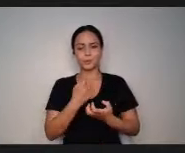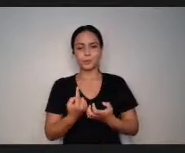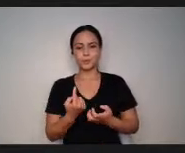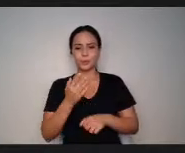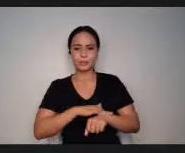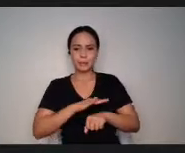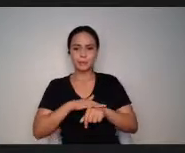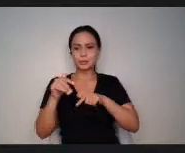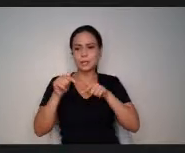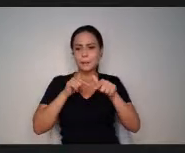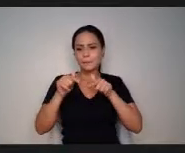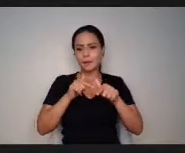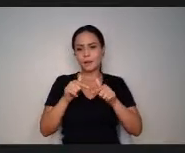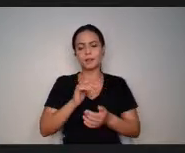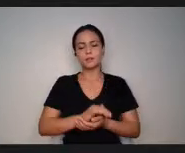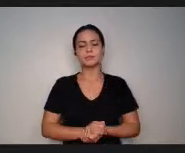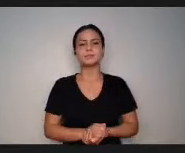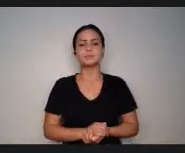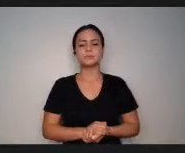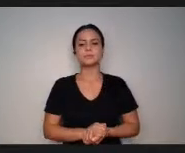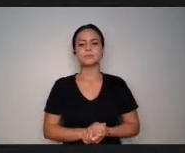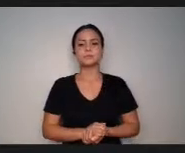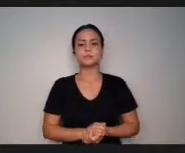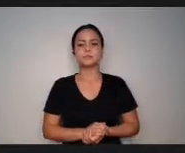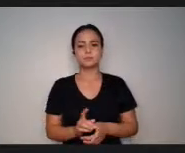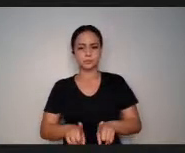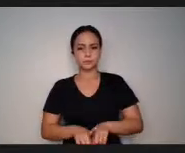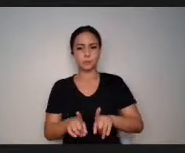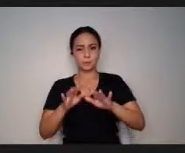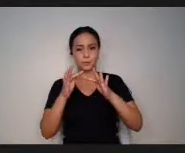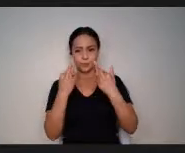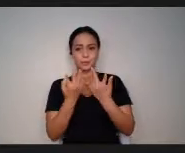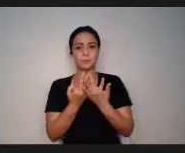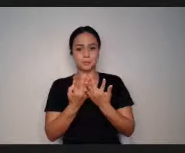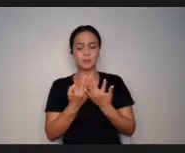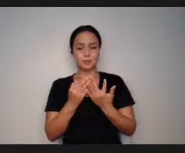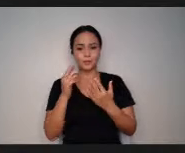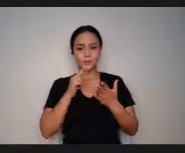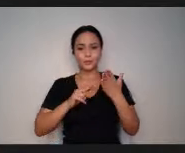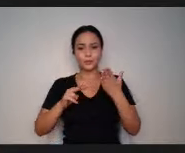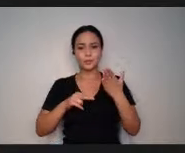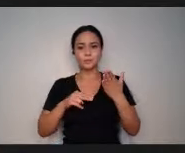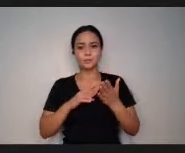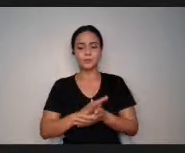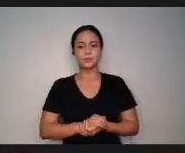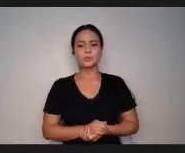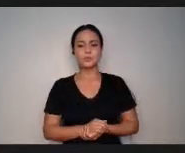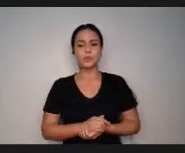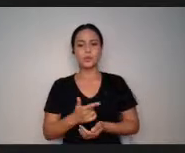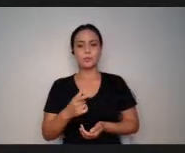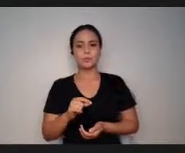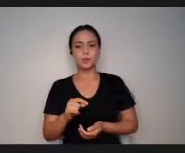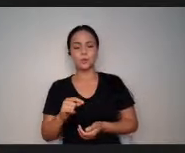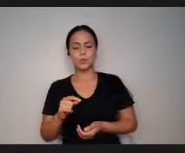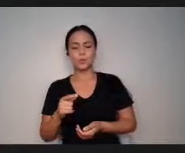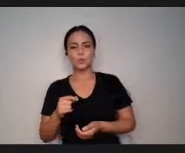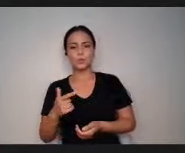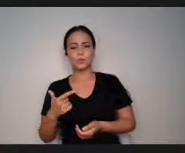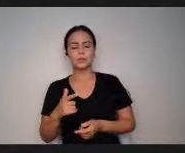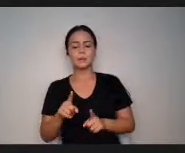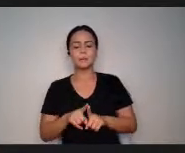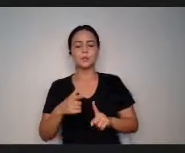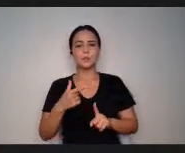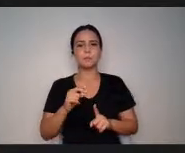analysis to 2018, and then the next data won't be till 2022. which will be interesting, but we have seen even before